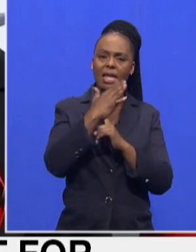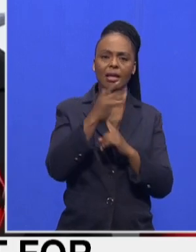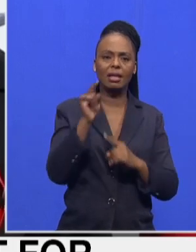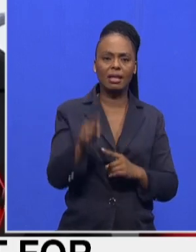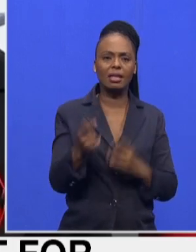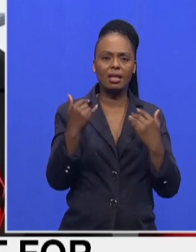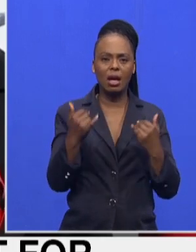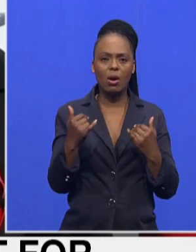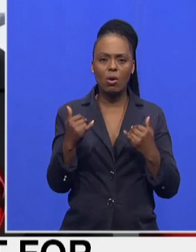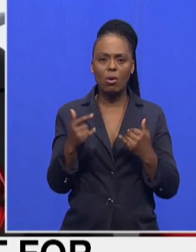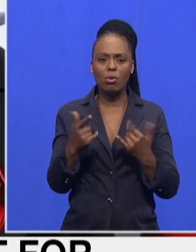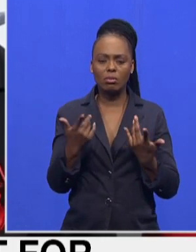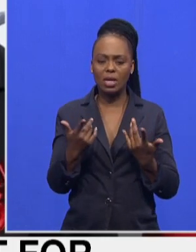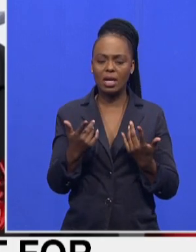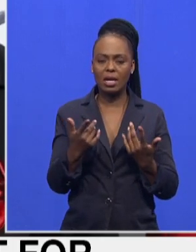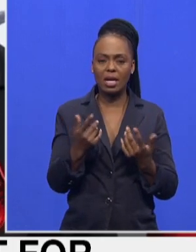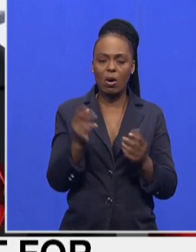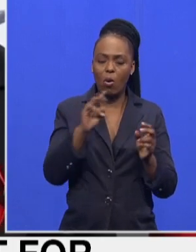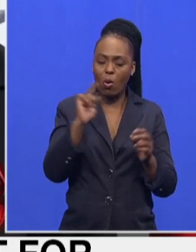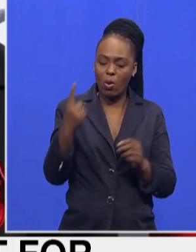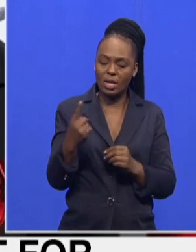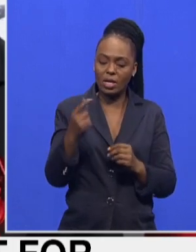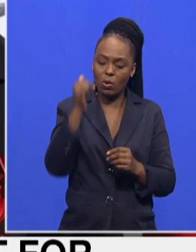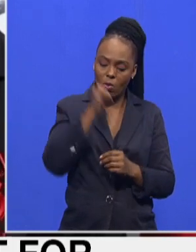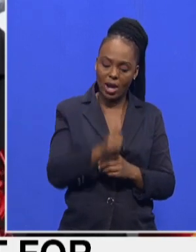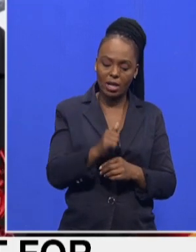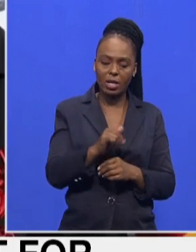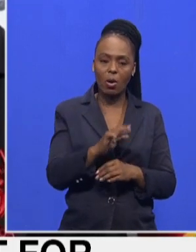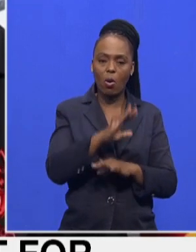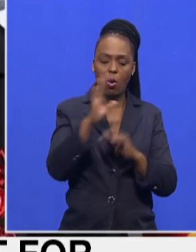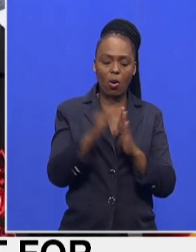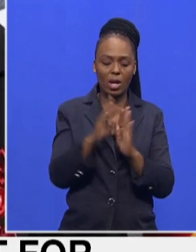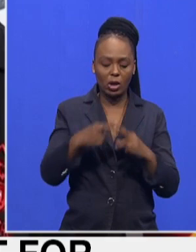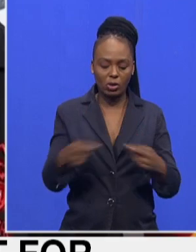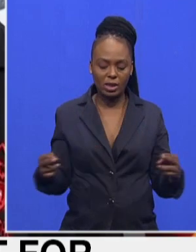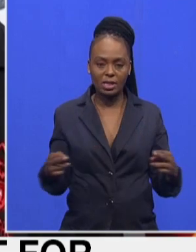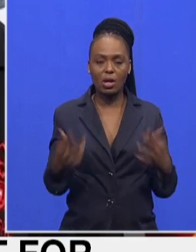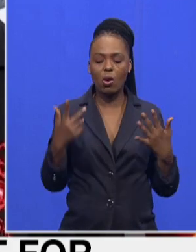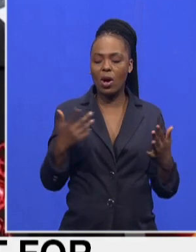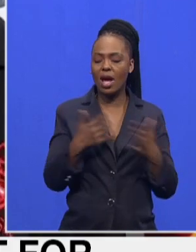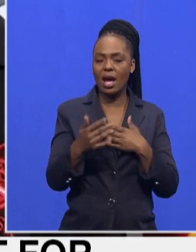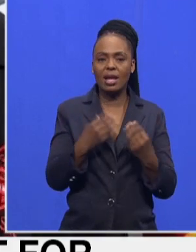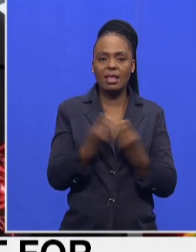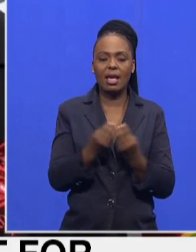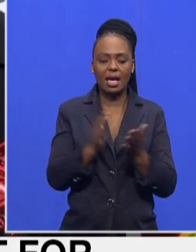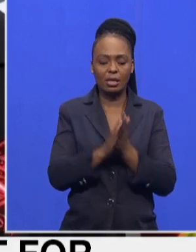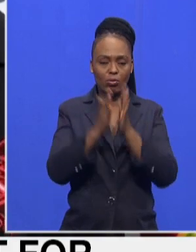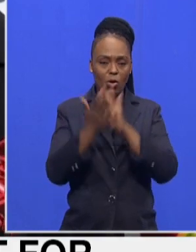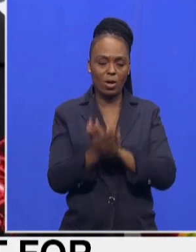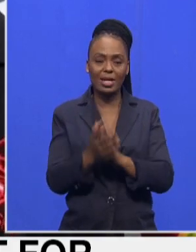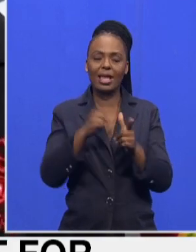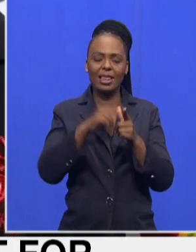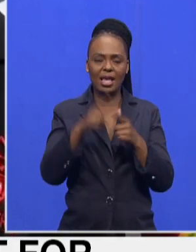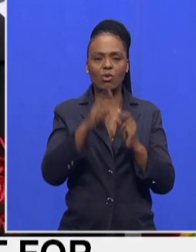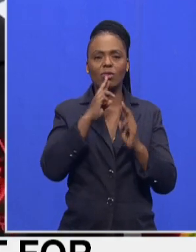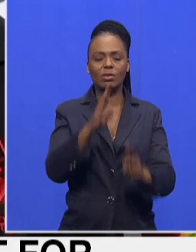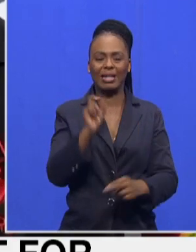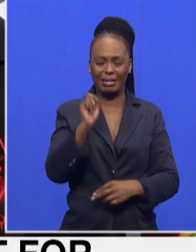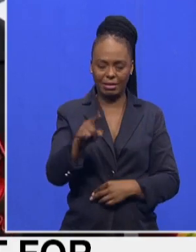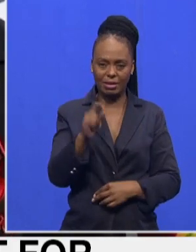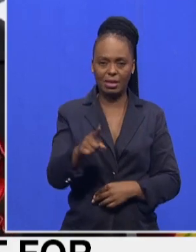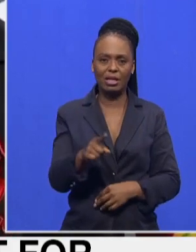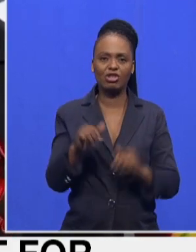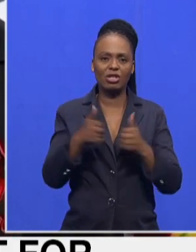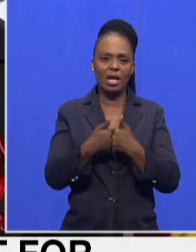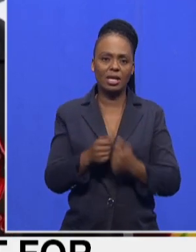usual circumstances the interdict is only issued when all resources and avenues have been explored, and now the fact that a mediation process is now in place, it shows